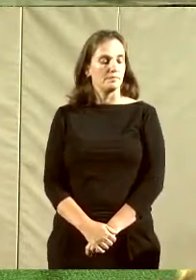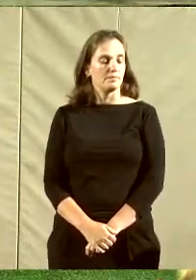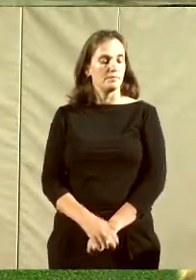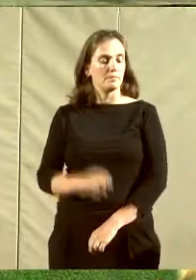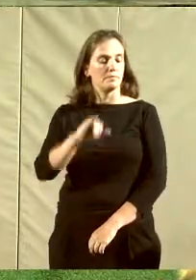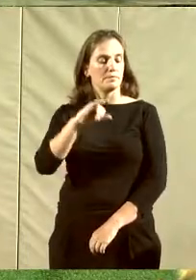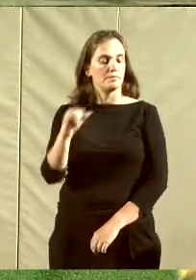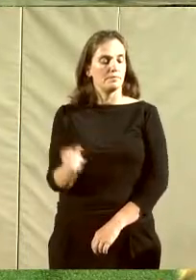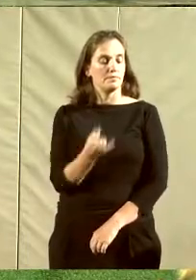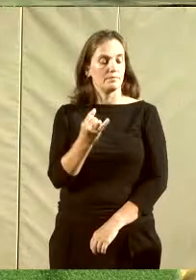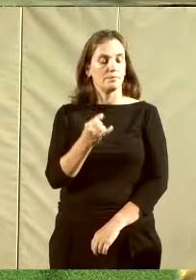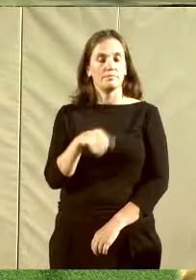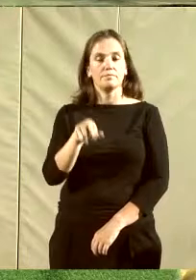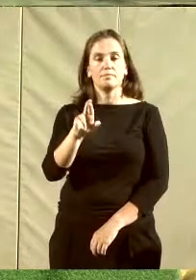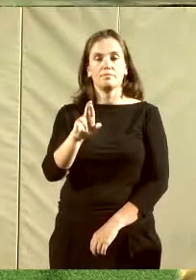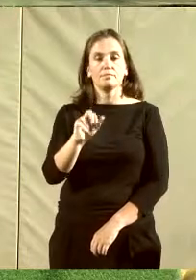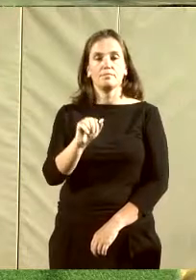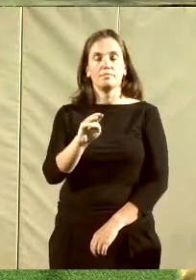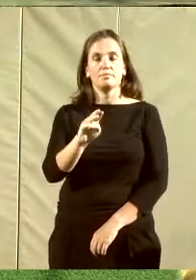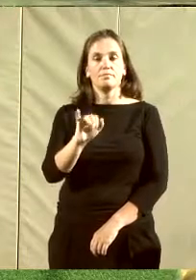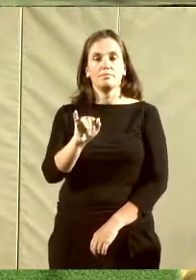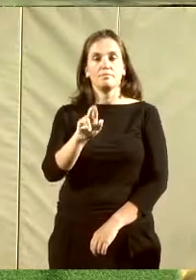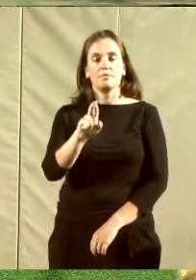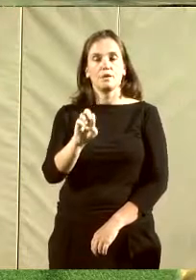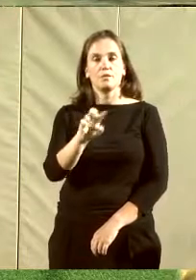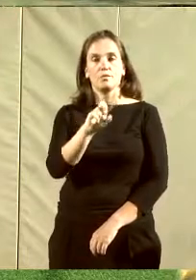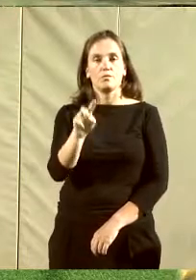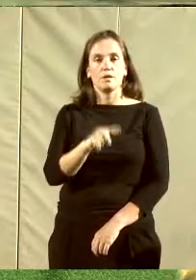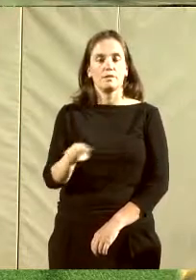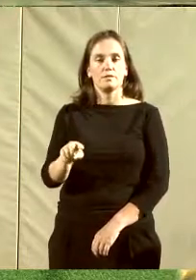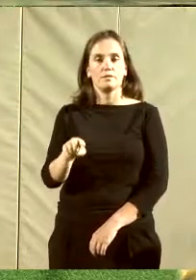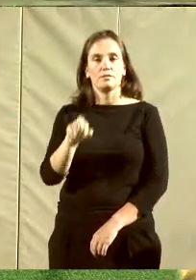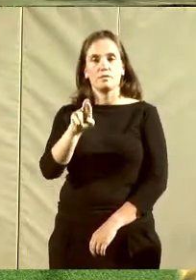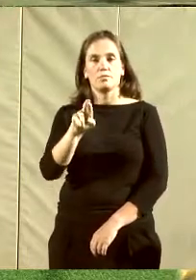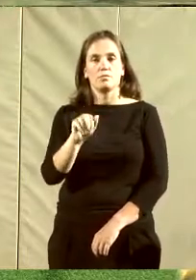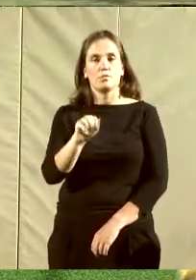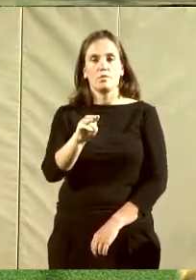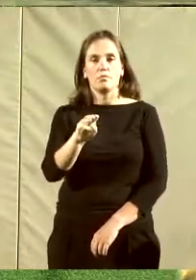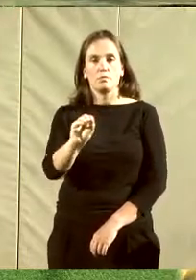Jessica Fabiola Ramirez Ramos.